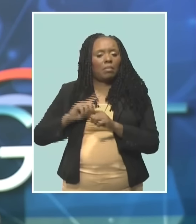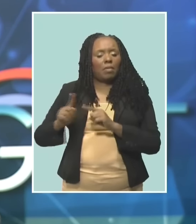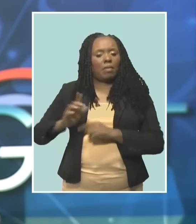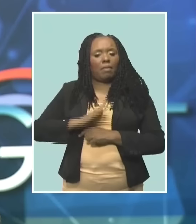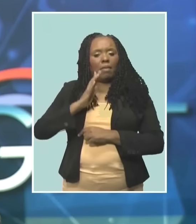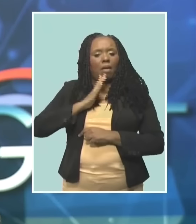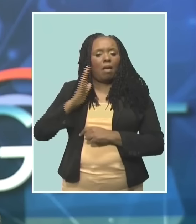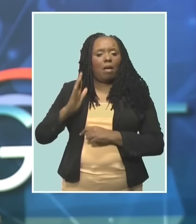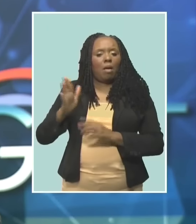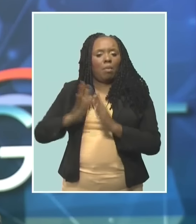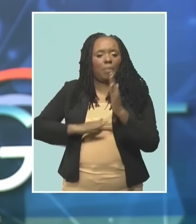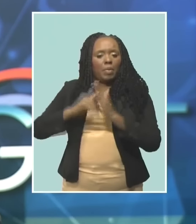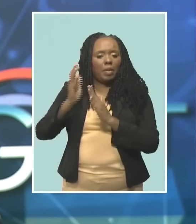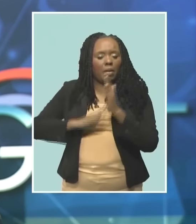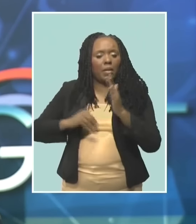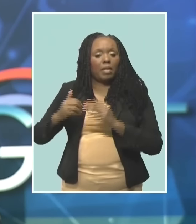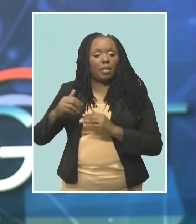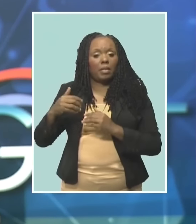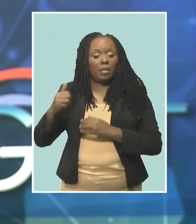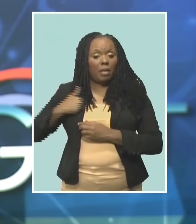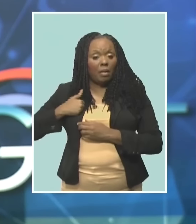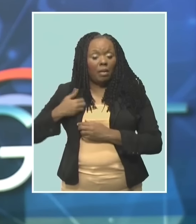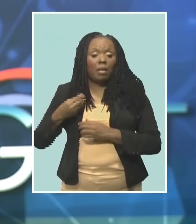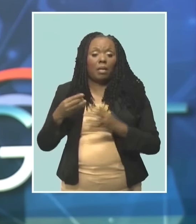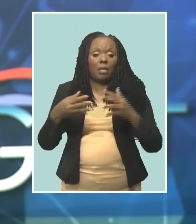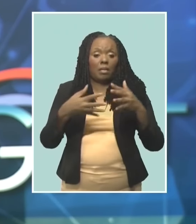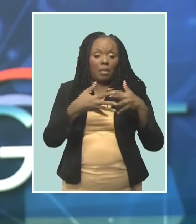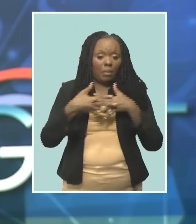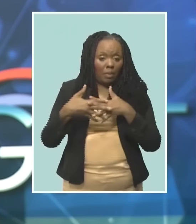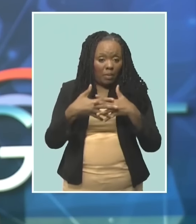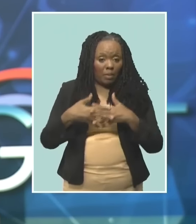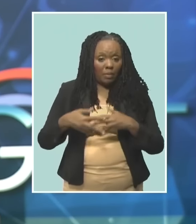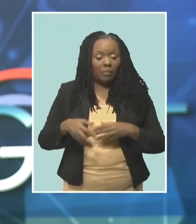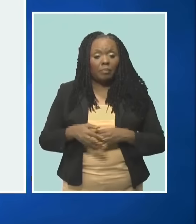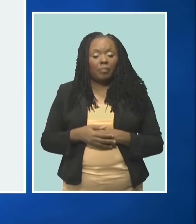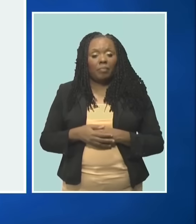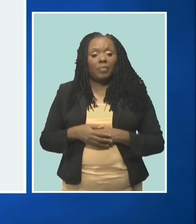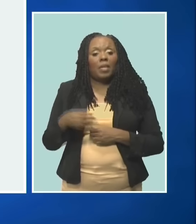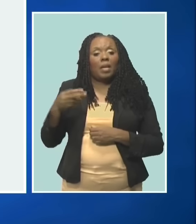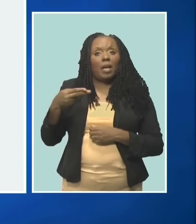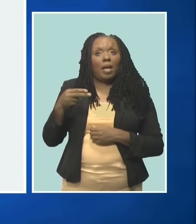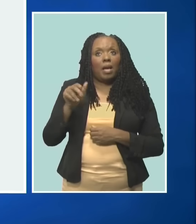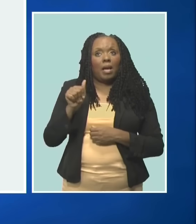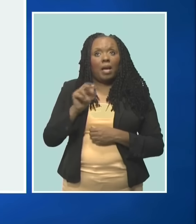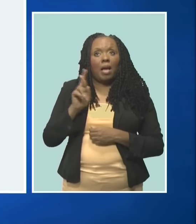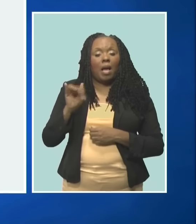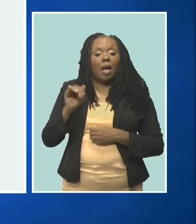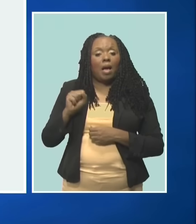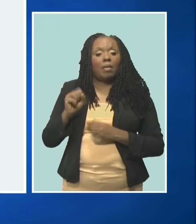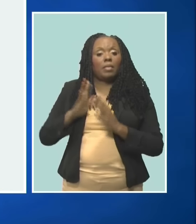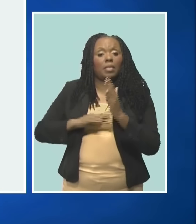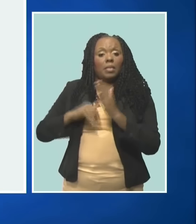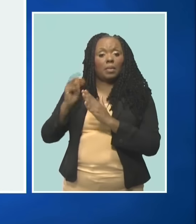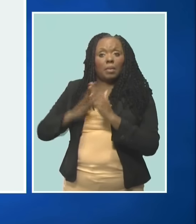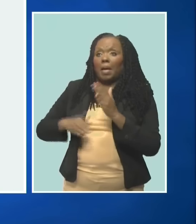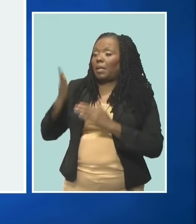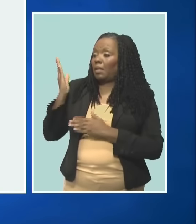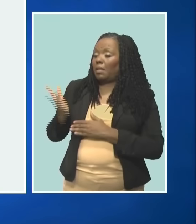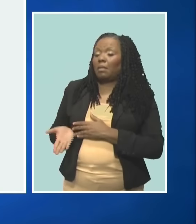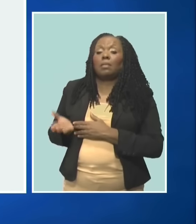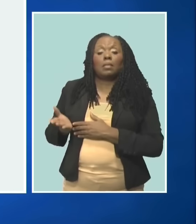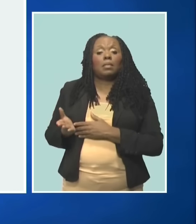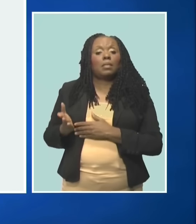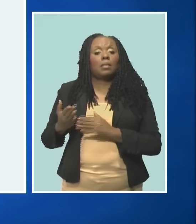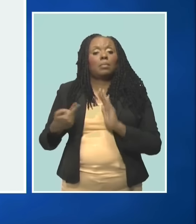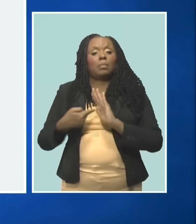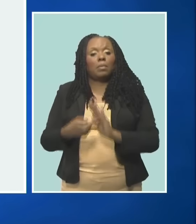in the US and Canada. Now, according to officials, the achievement by Harris Paints proves unequivocally Caribbean